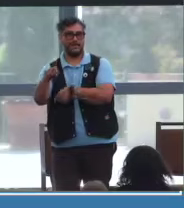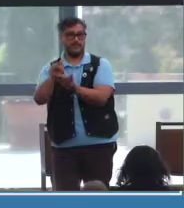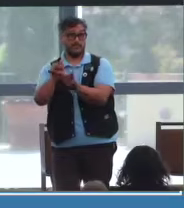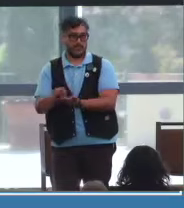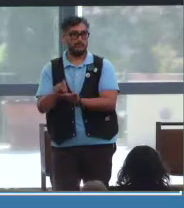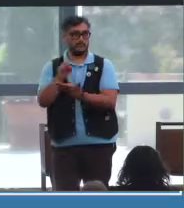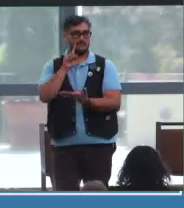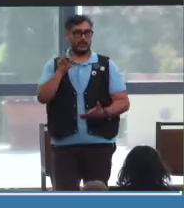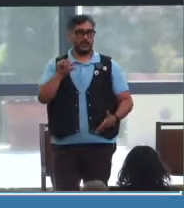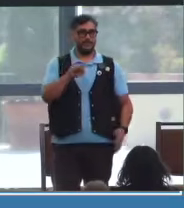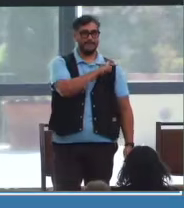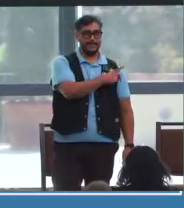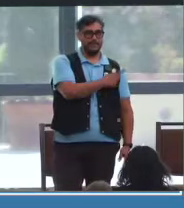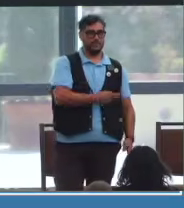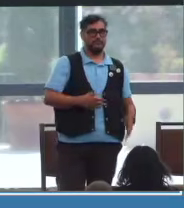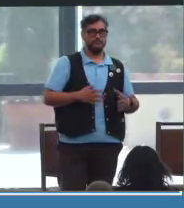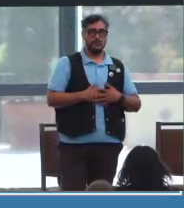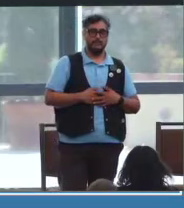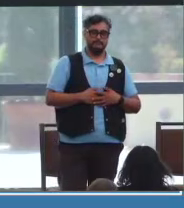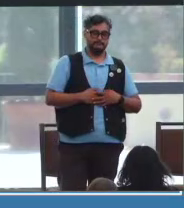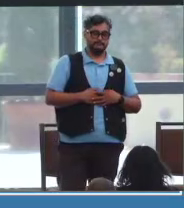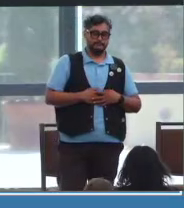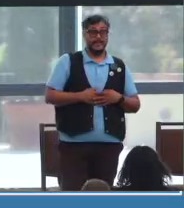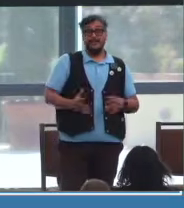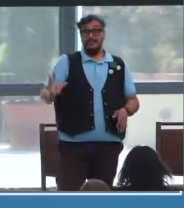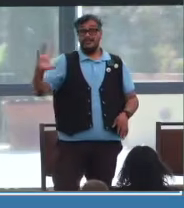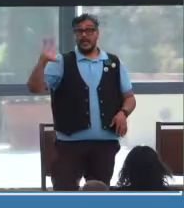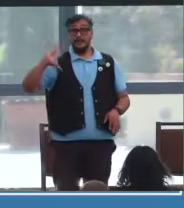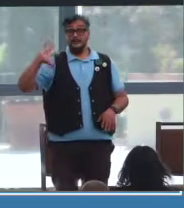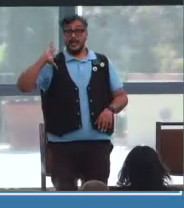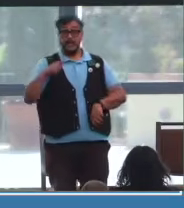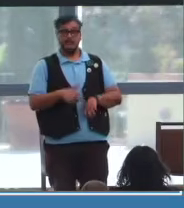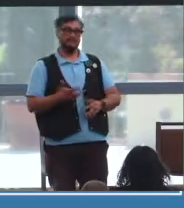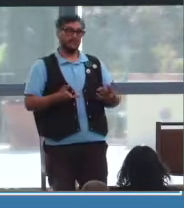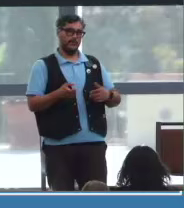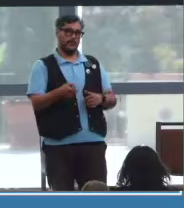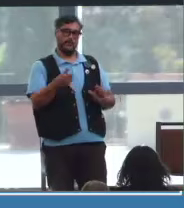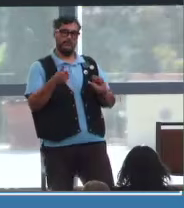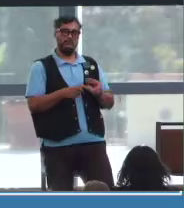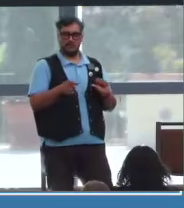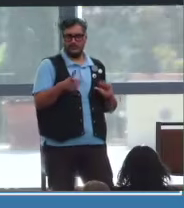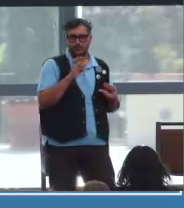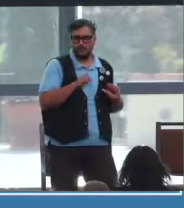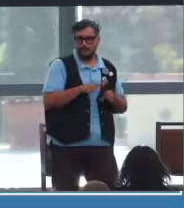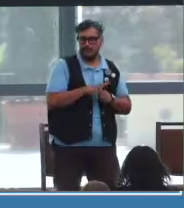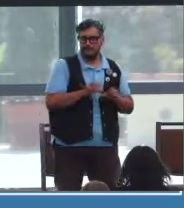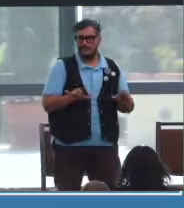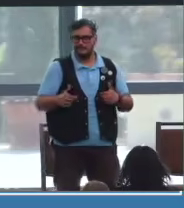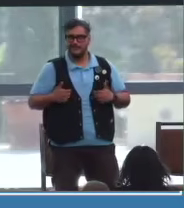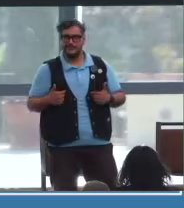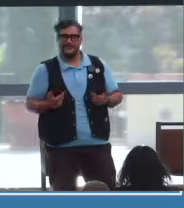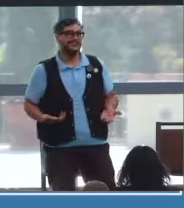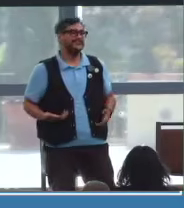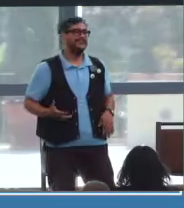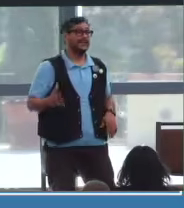lupus patients. And so at that time, you may remember, if you're old enough like me, that,